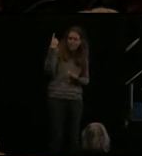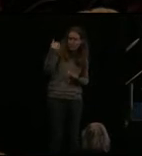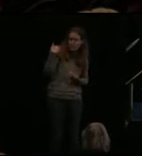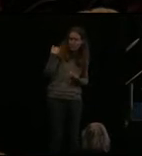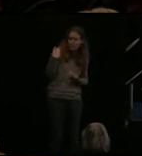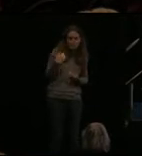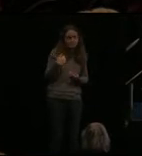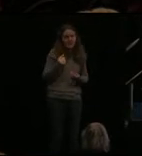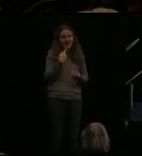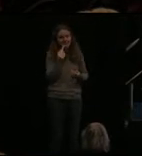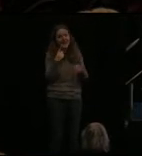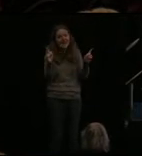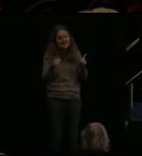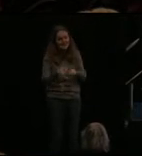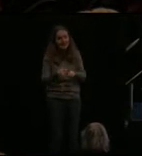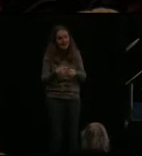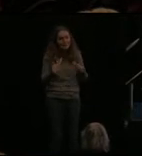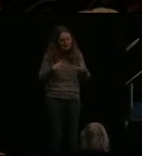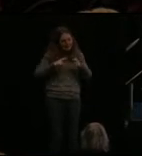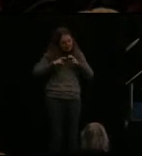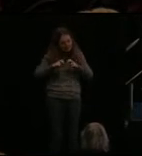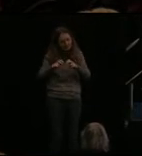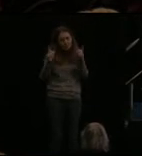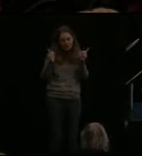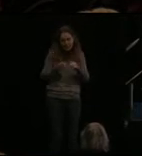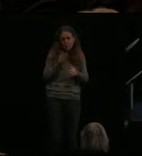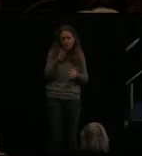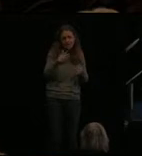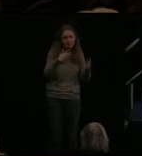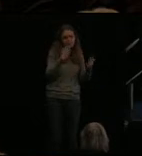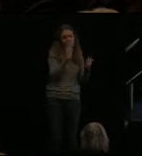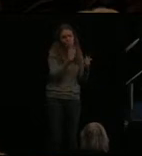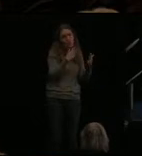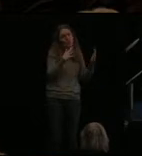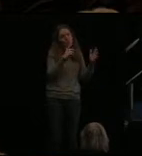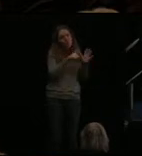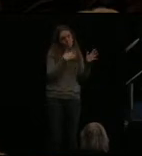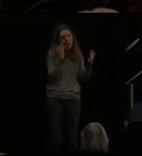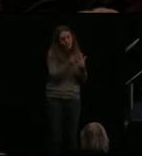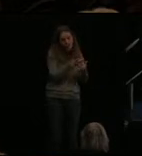and we've explored that fully and came to Wyoming, and were we going to be full-time, and